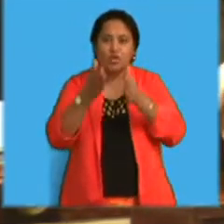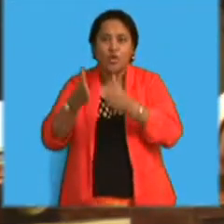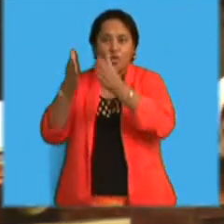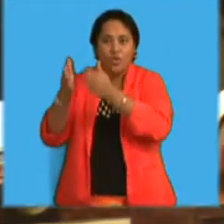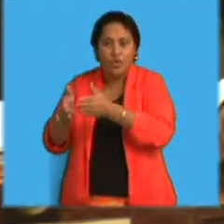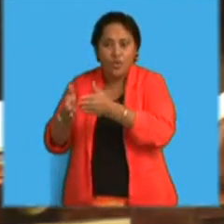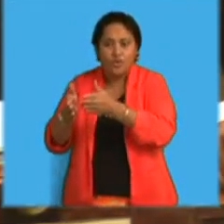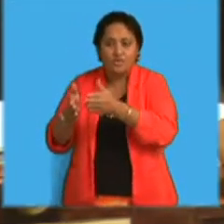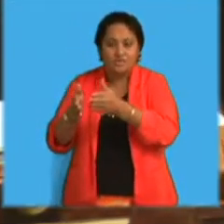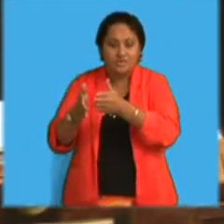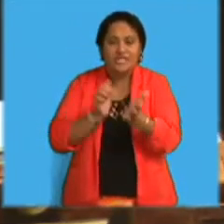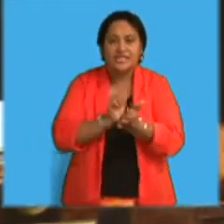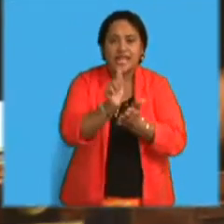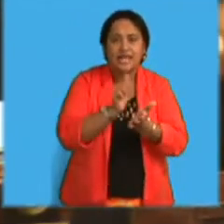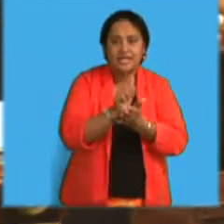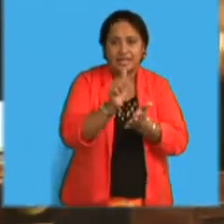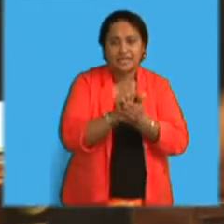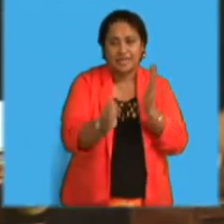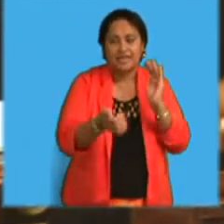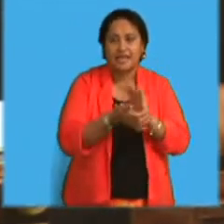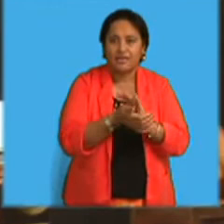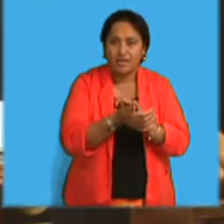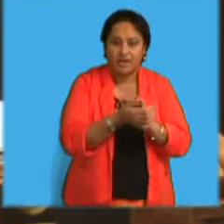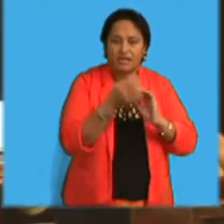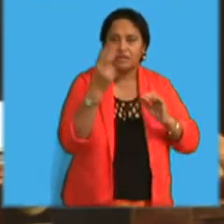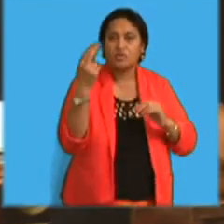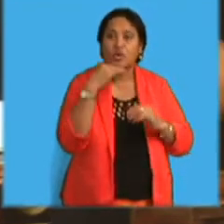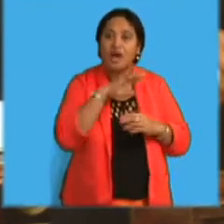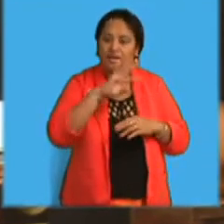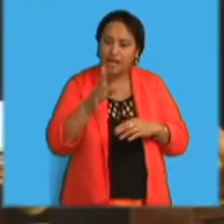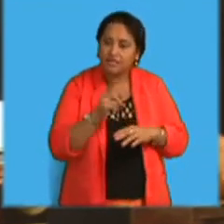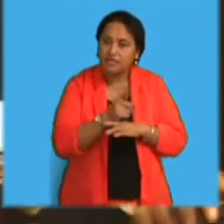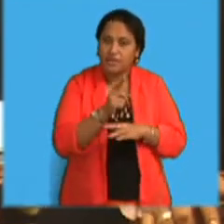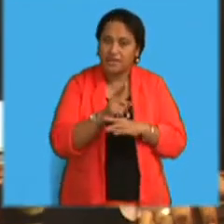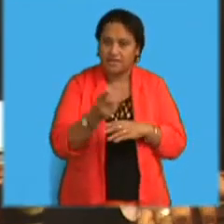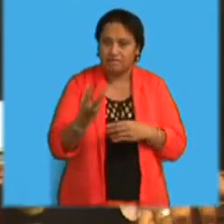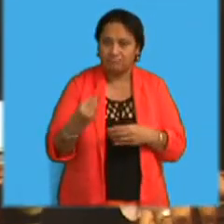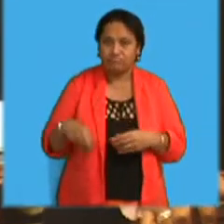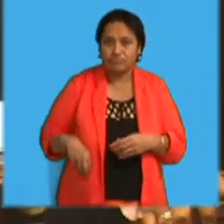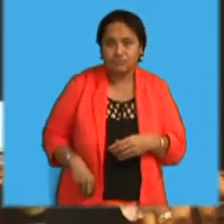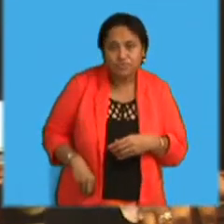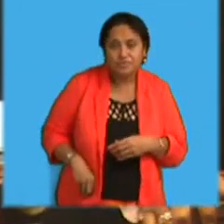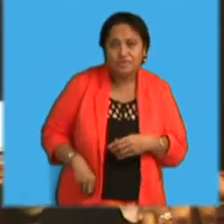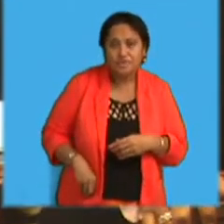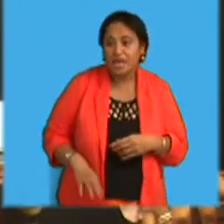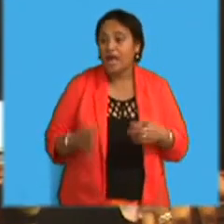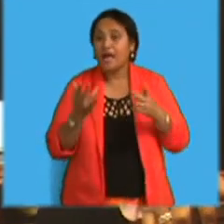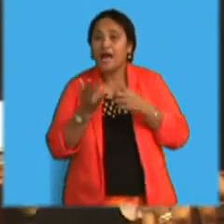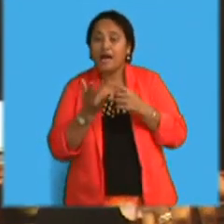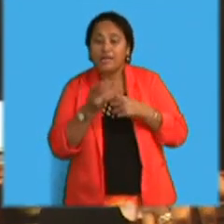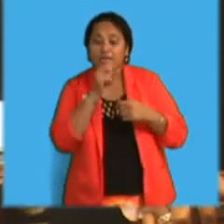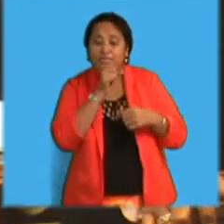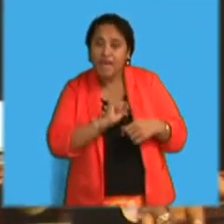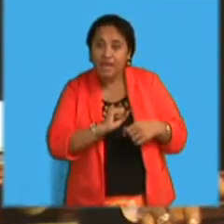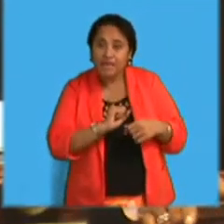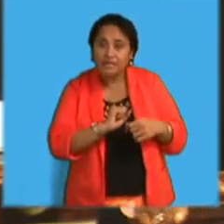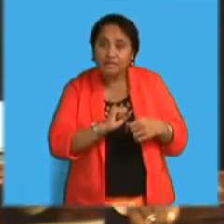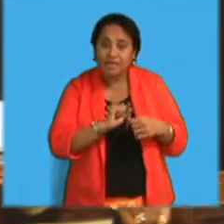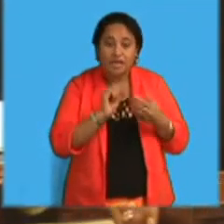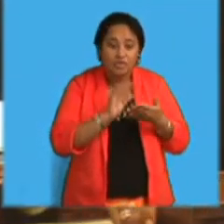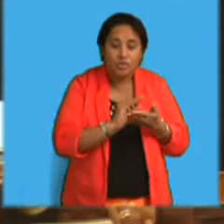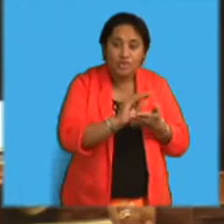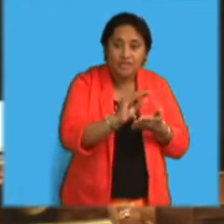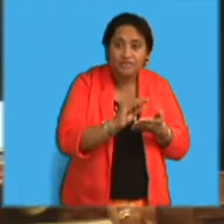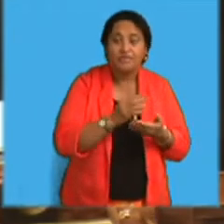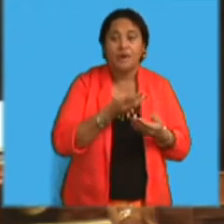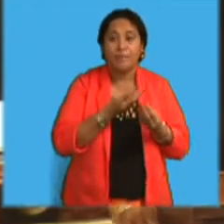a week from cover sales, Madam Speaker. Mr. Anure Tokekole from Lotoka bought sewing material for his tailoring business, Madam Speaker. He has a monthly turnover